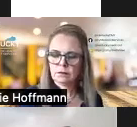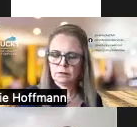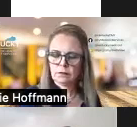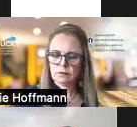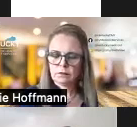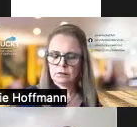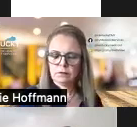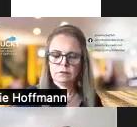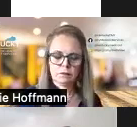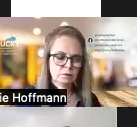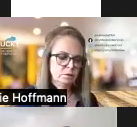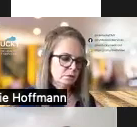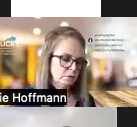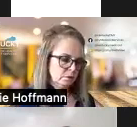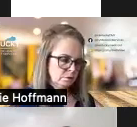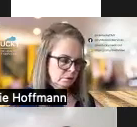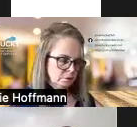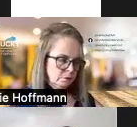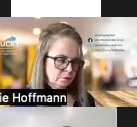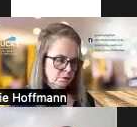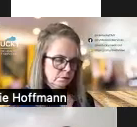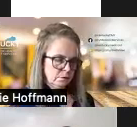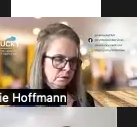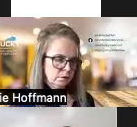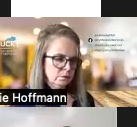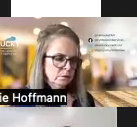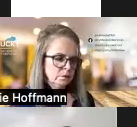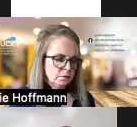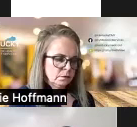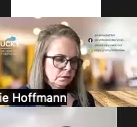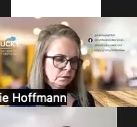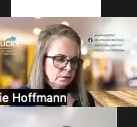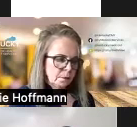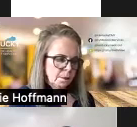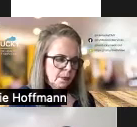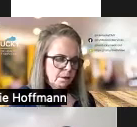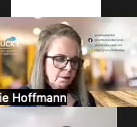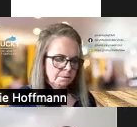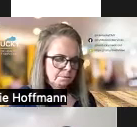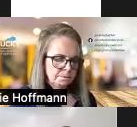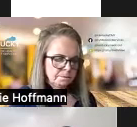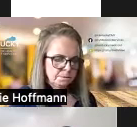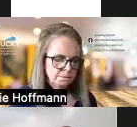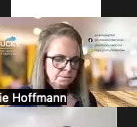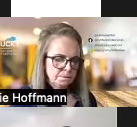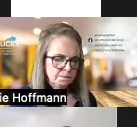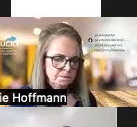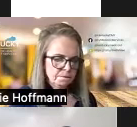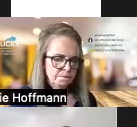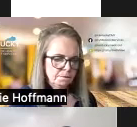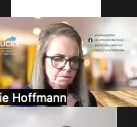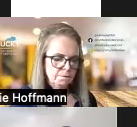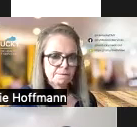families, everyone. At the second tier, we had him deliver training and technical assistance on screening tools and